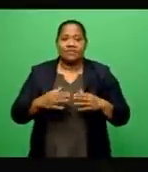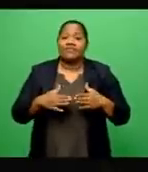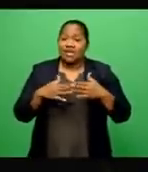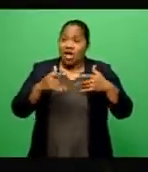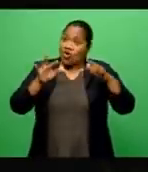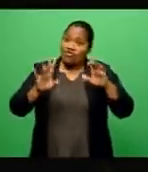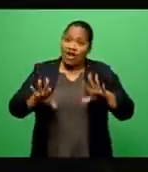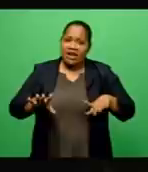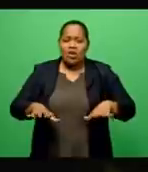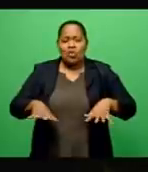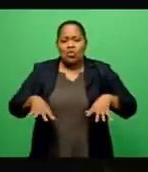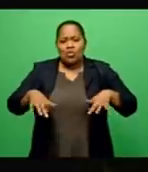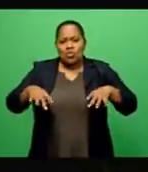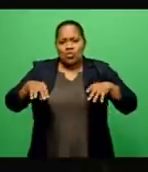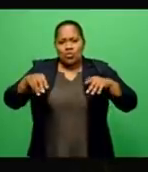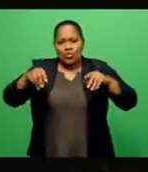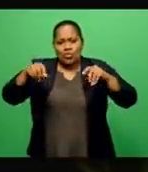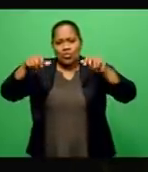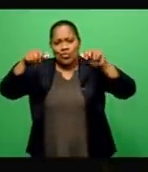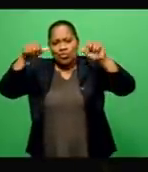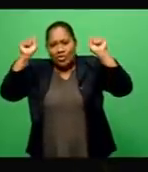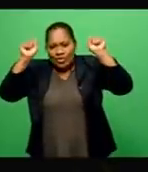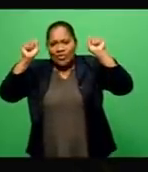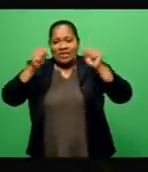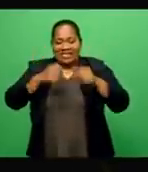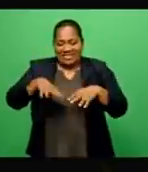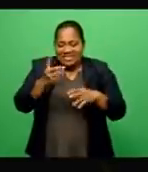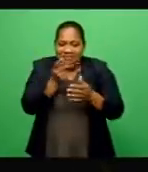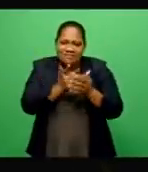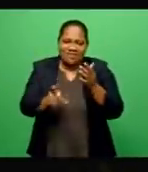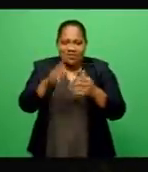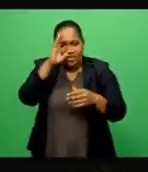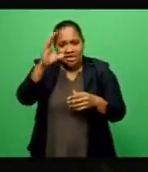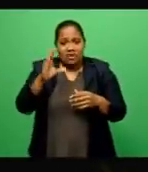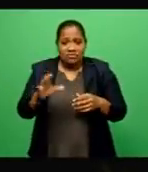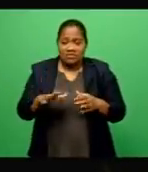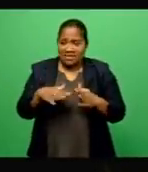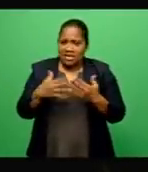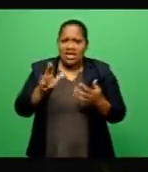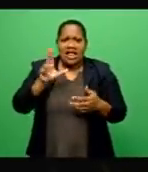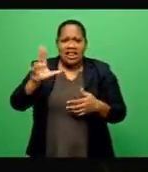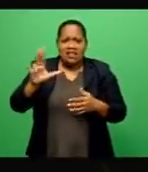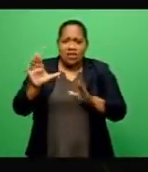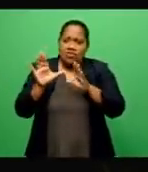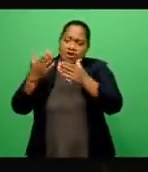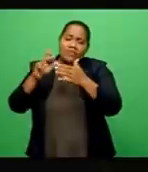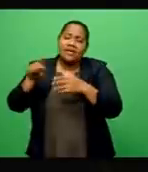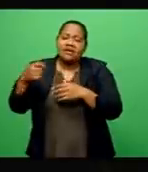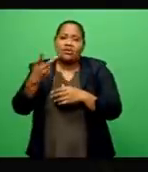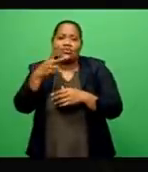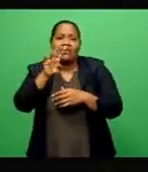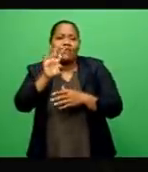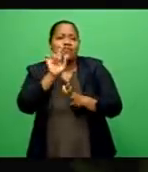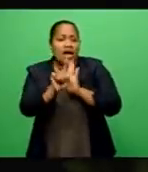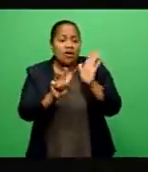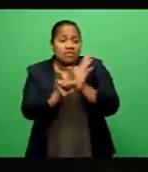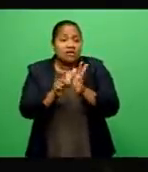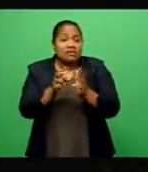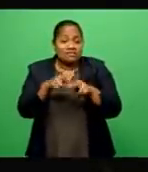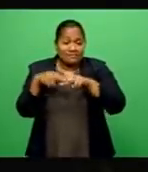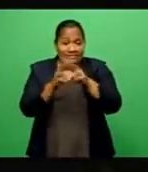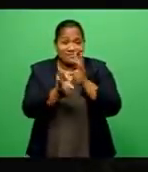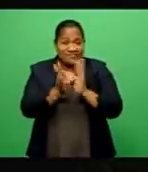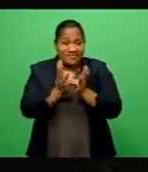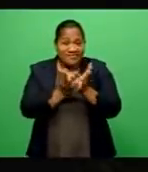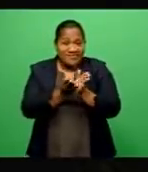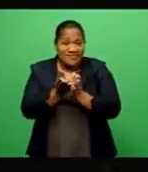over most parts of the country and expected to persist over the Lao group in the next 24 hours. The Fiji Met Service says we can